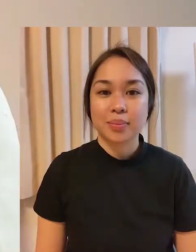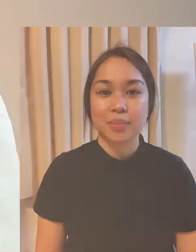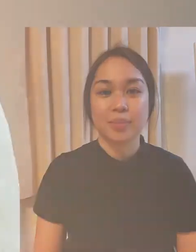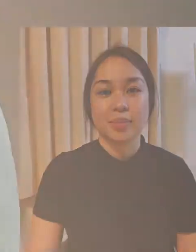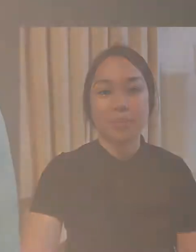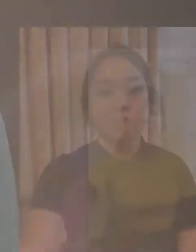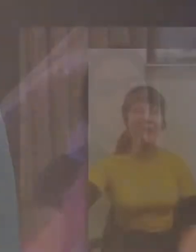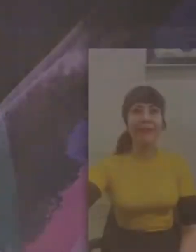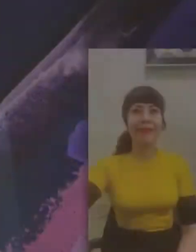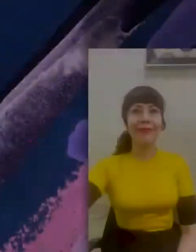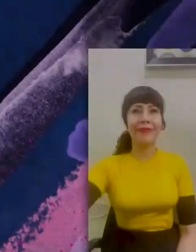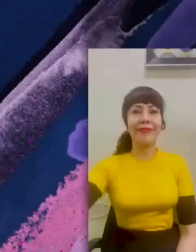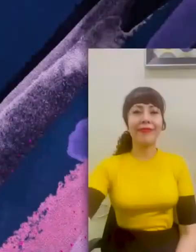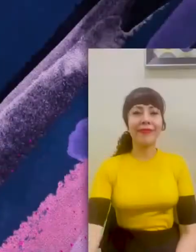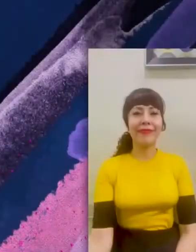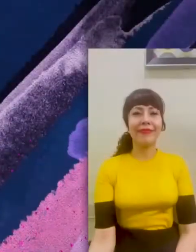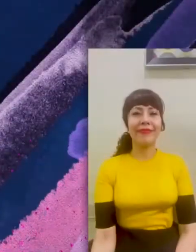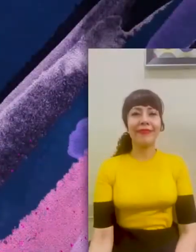our hearts with it.